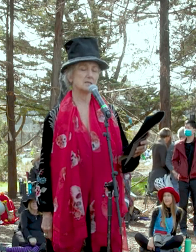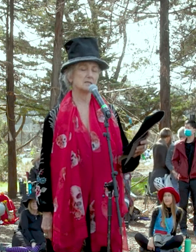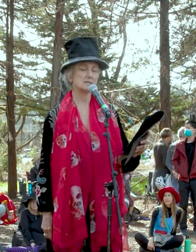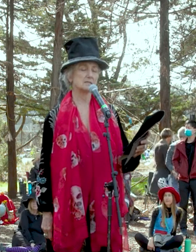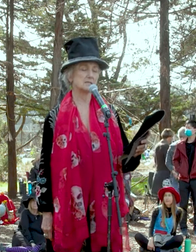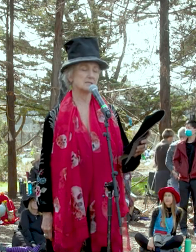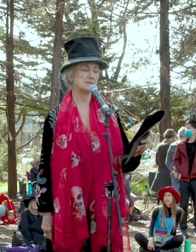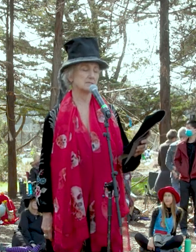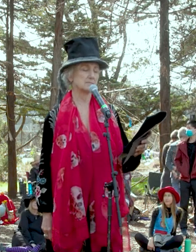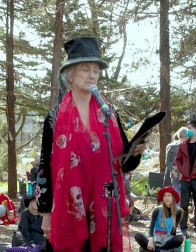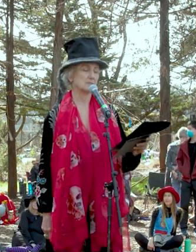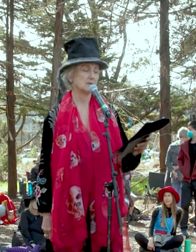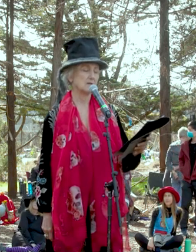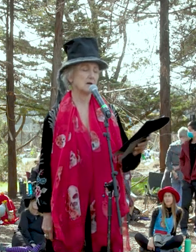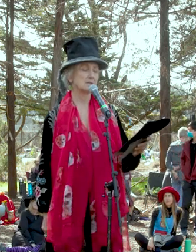Alana C.,